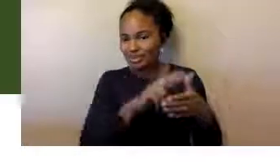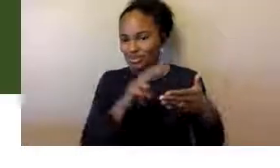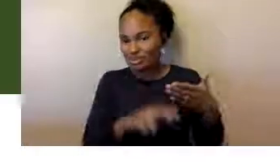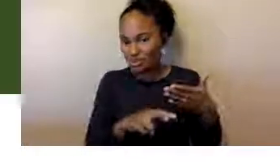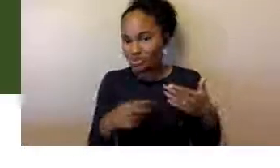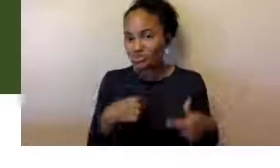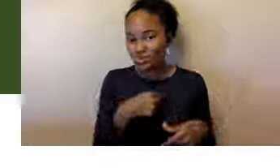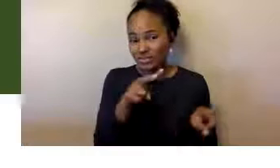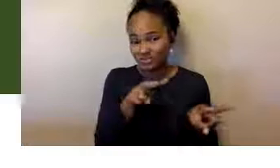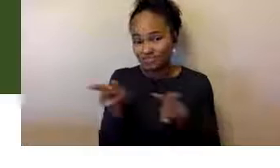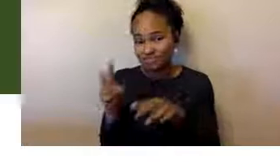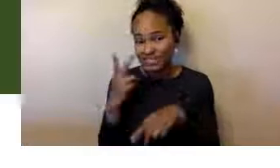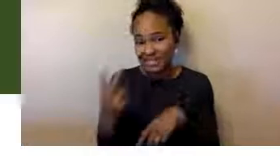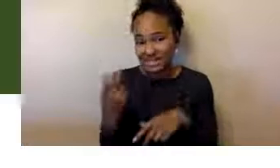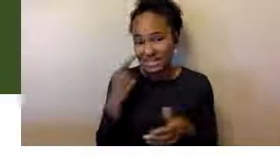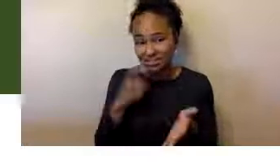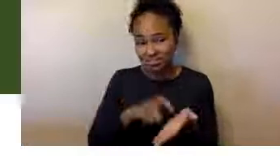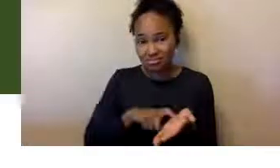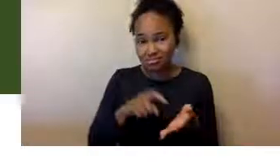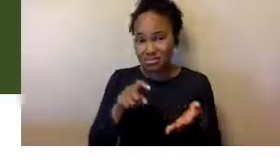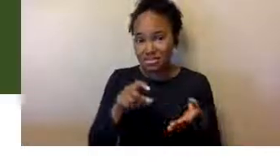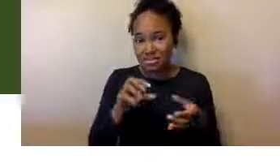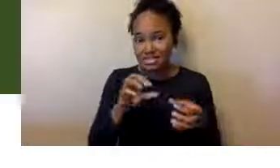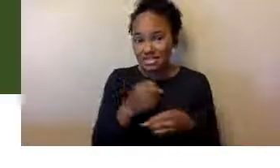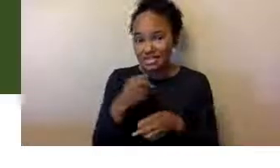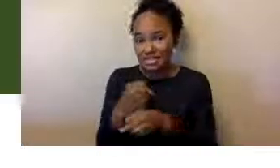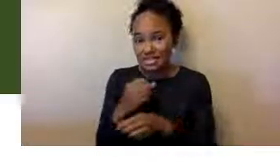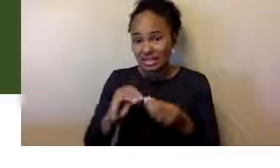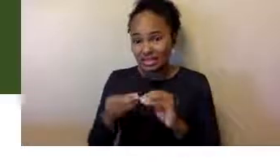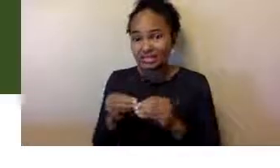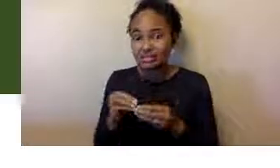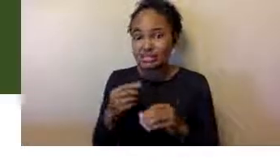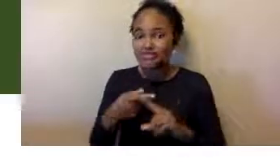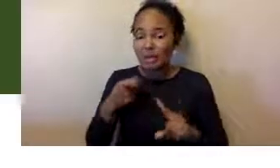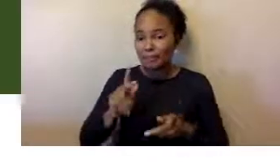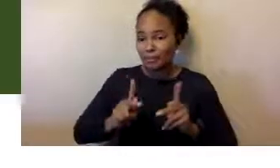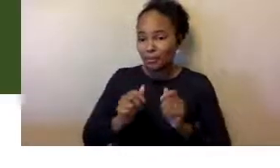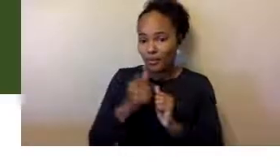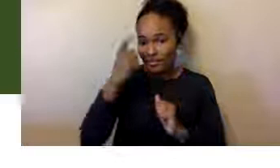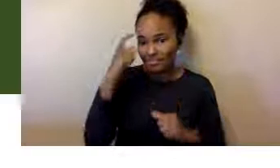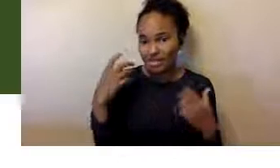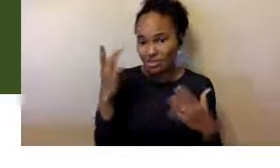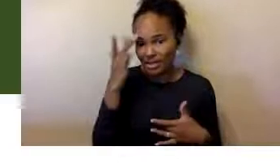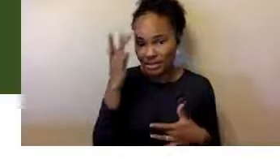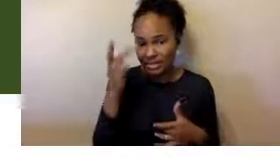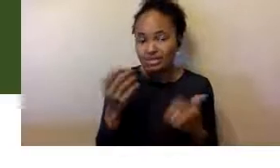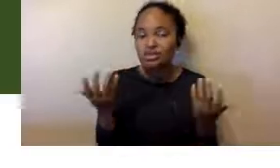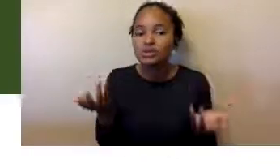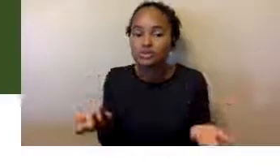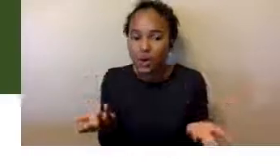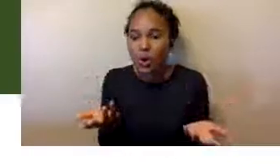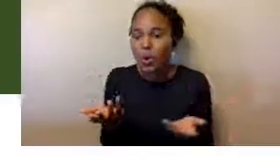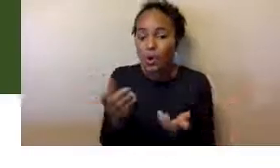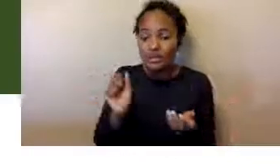statistics around fatal police encounters for people with mental illness. So the training being